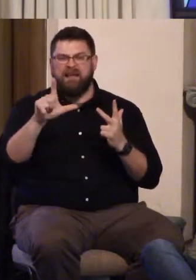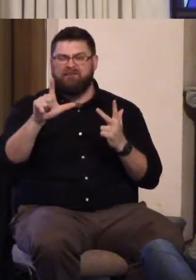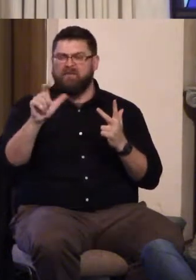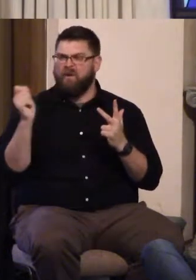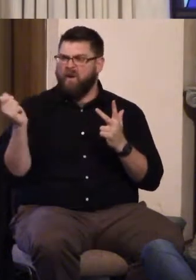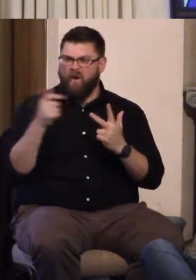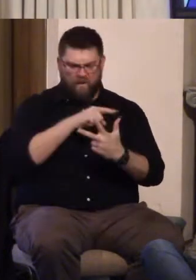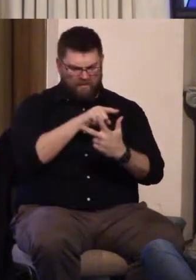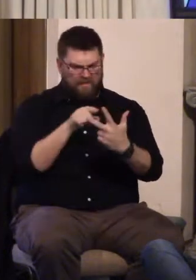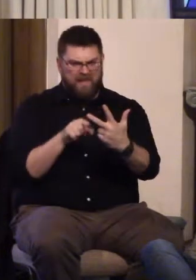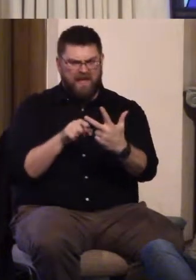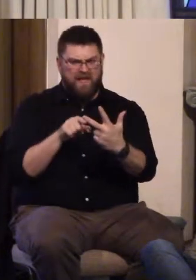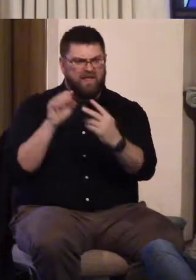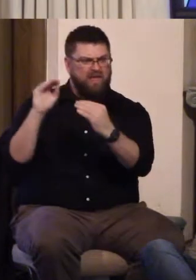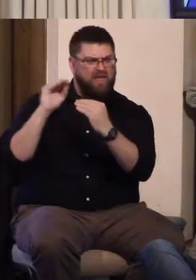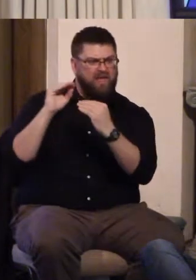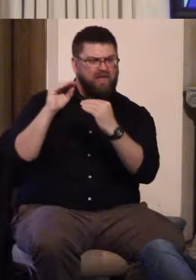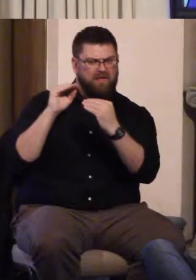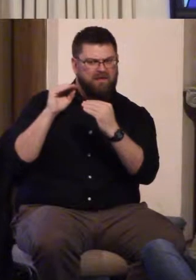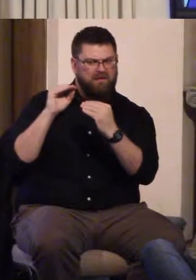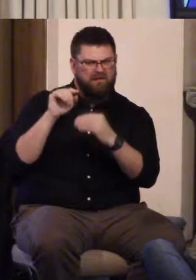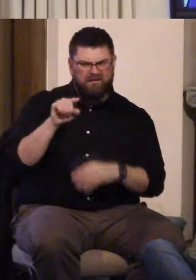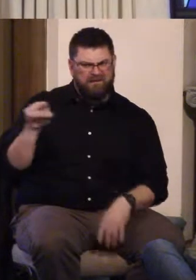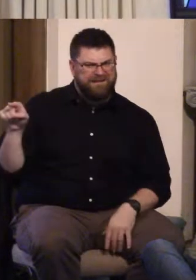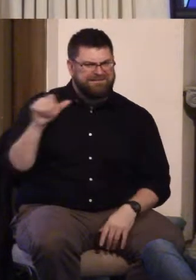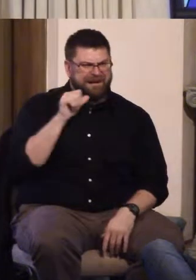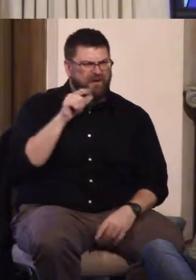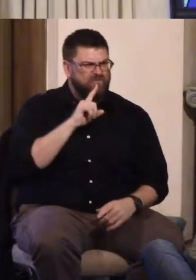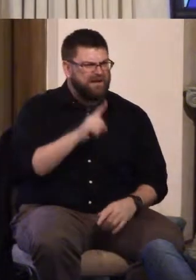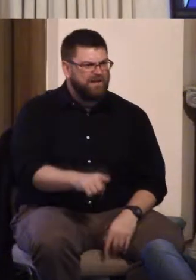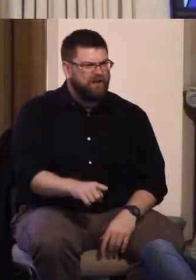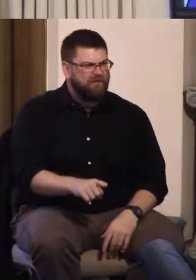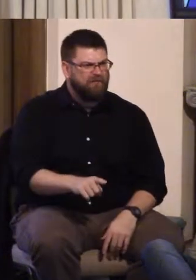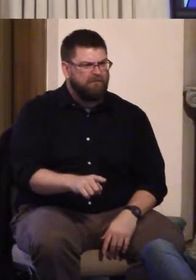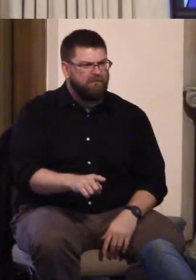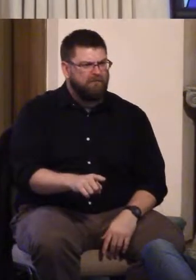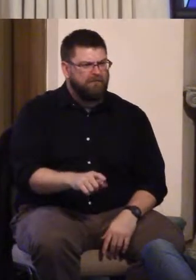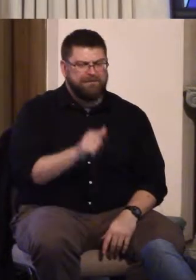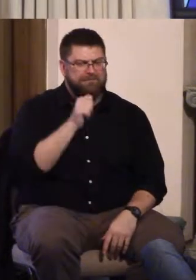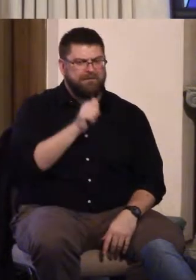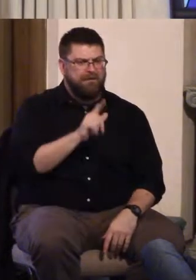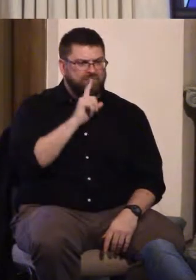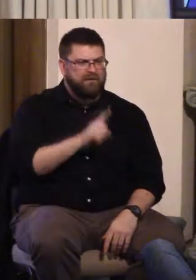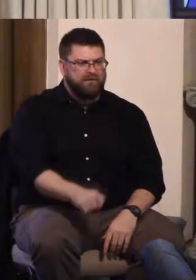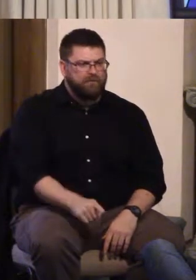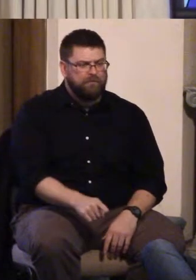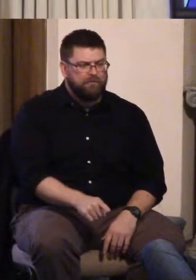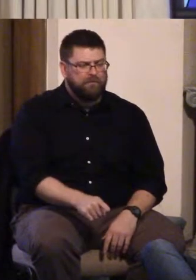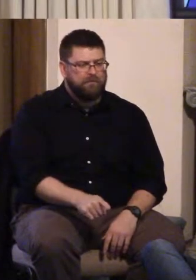told were not real. Not real.